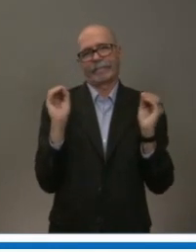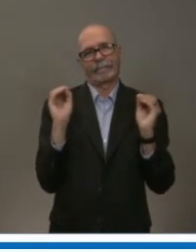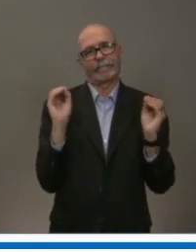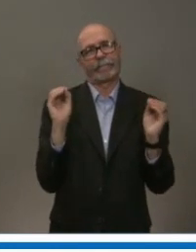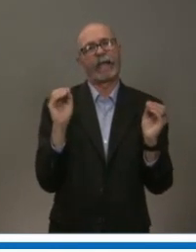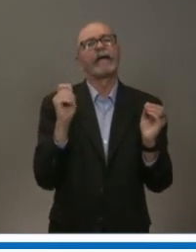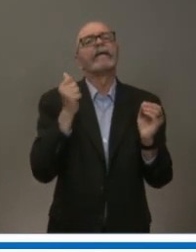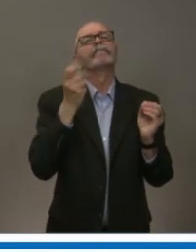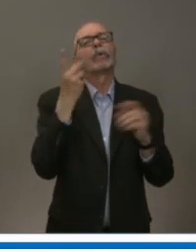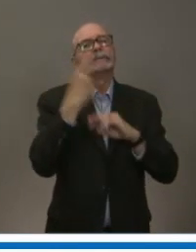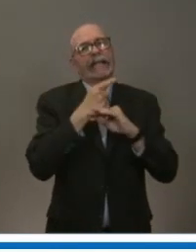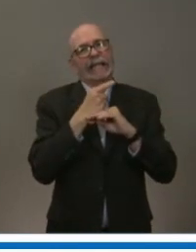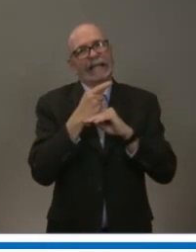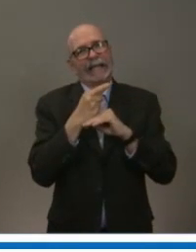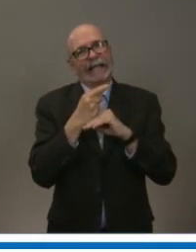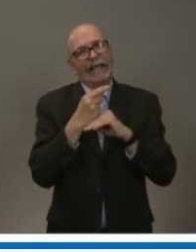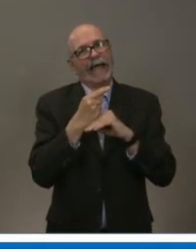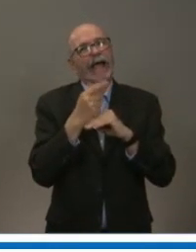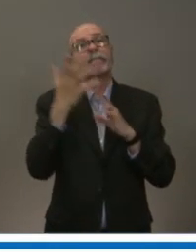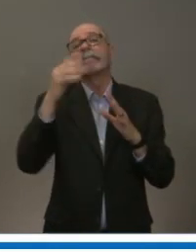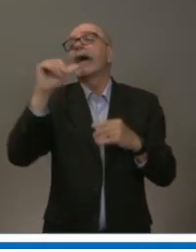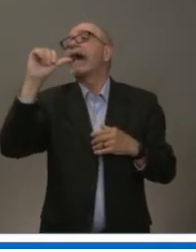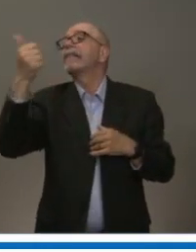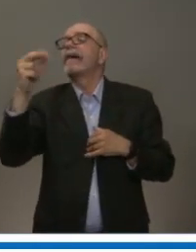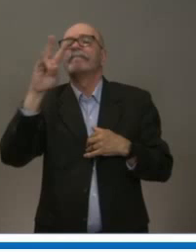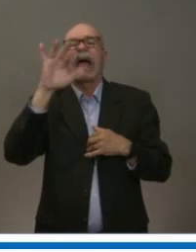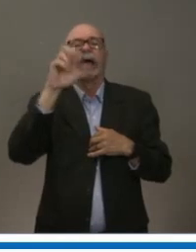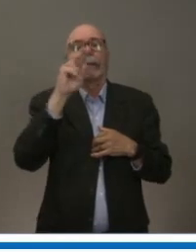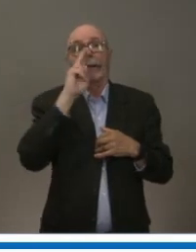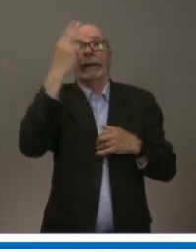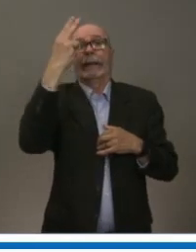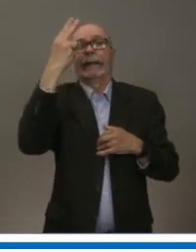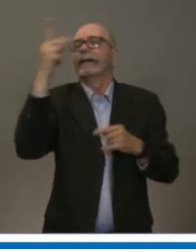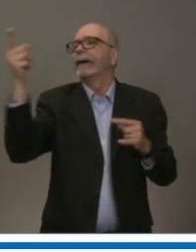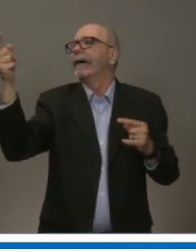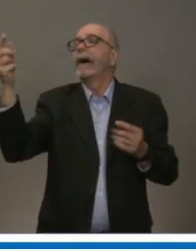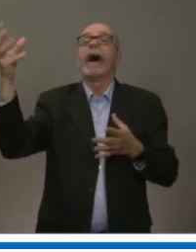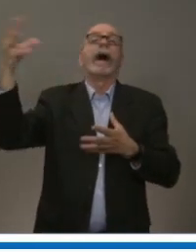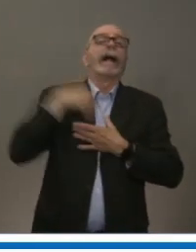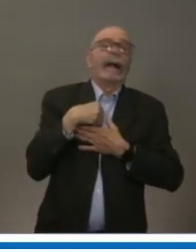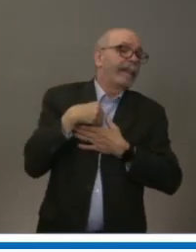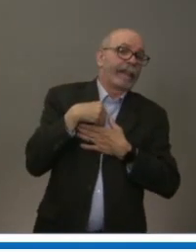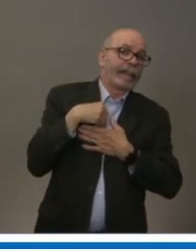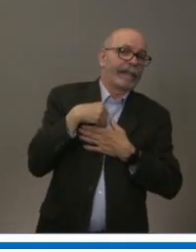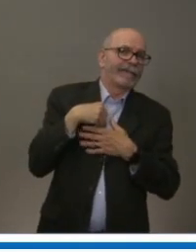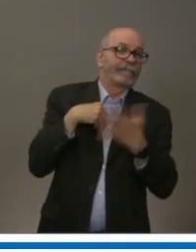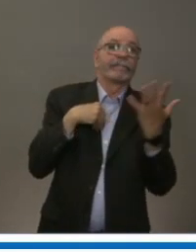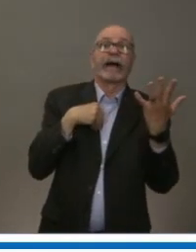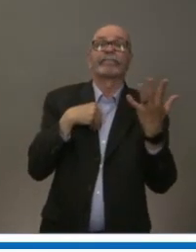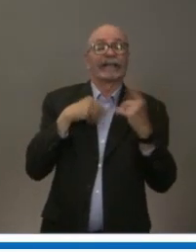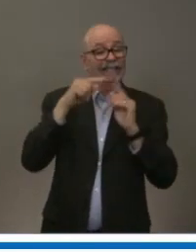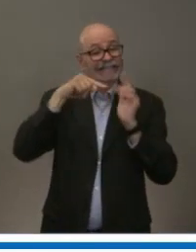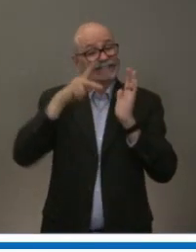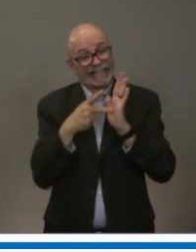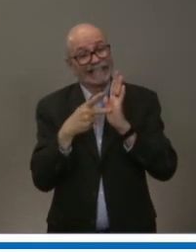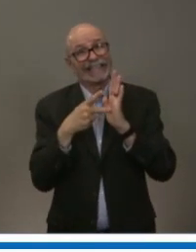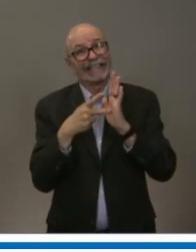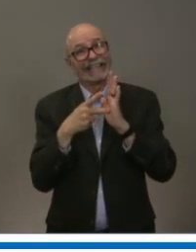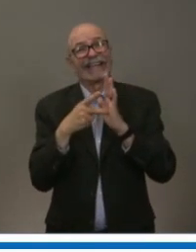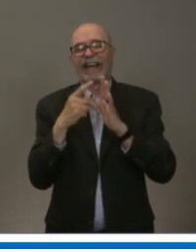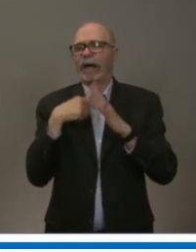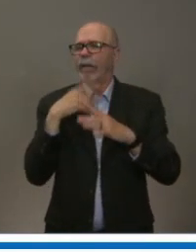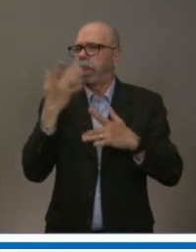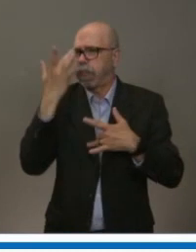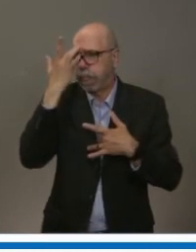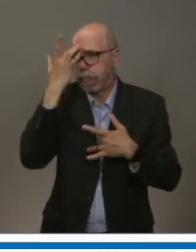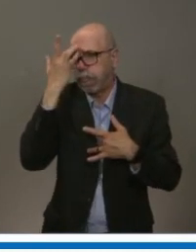at all. There's lots of other viruses that can give you those symptoms. So you had another virus the first time, and then you got sick again, and now this time you've gotten